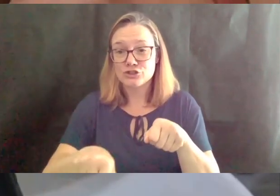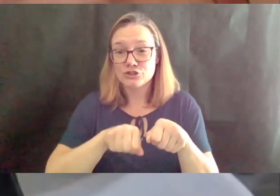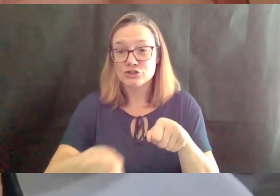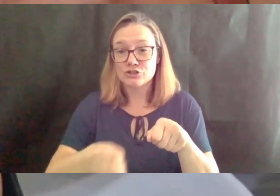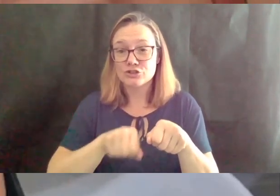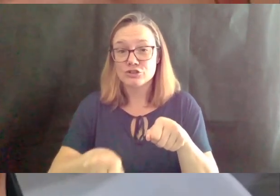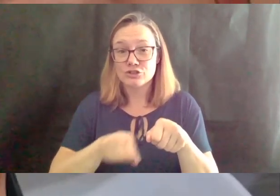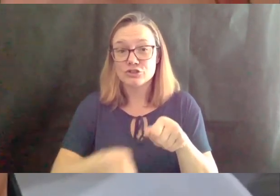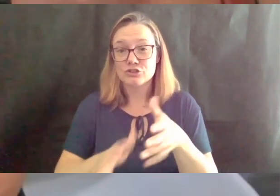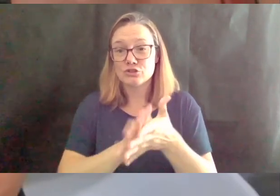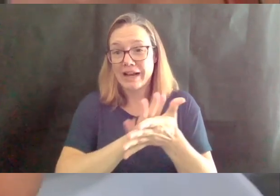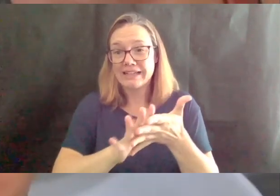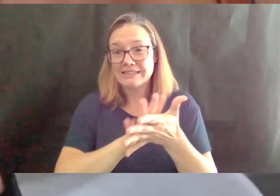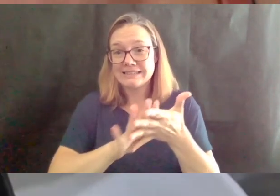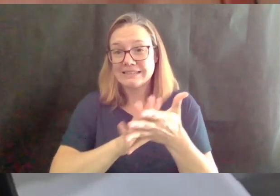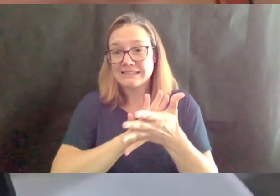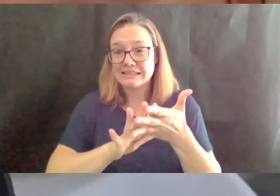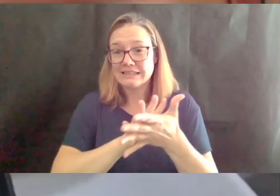along the grater,